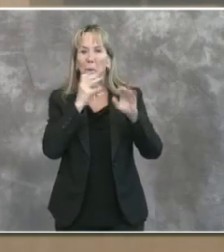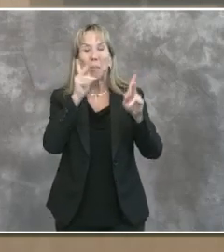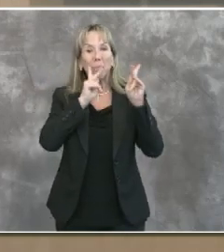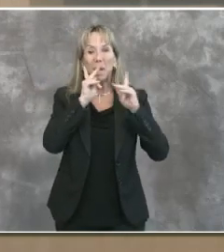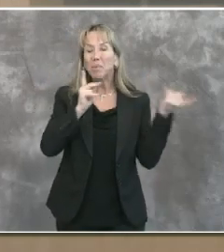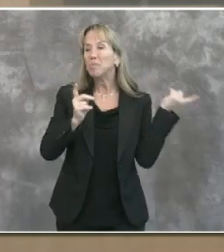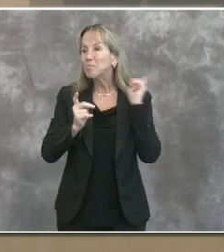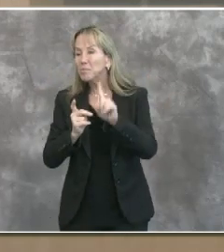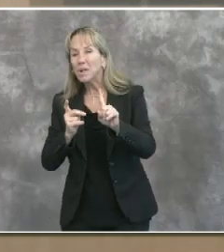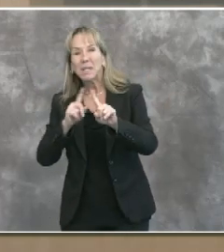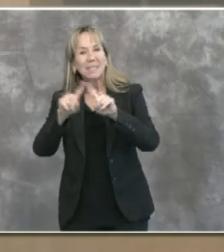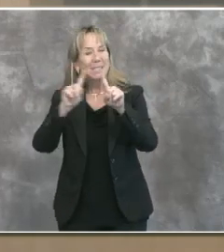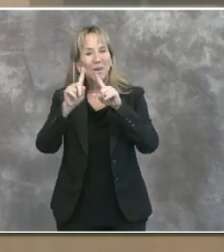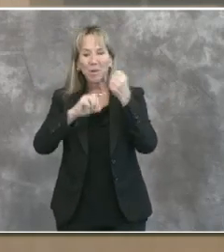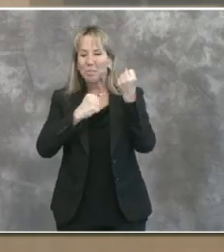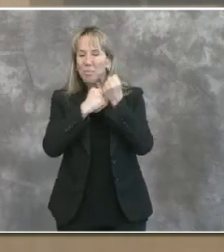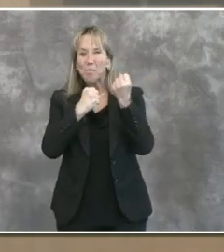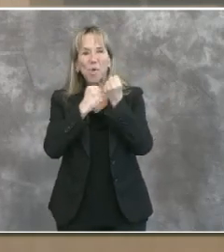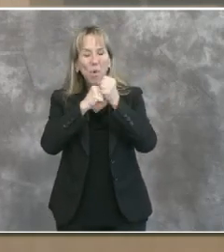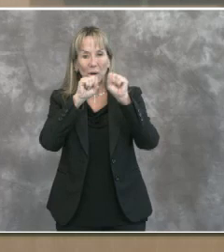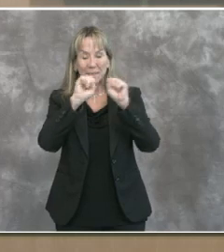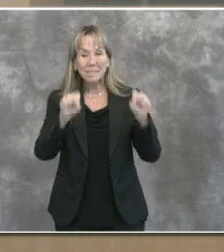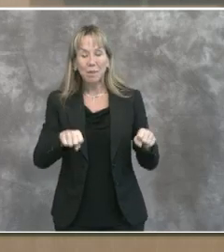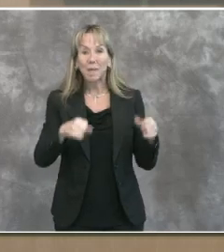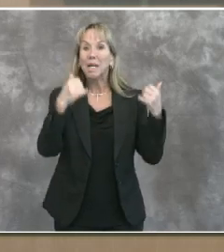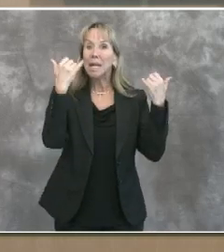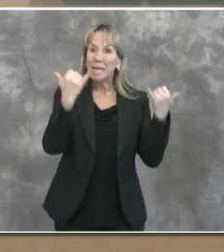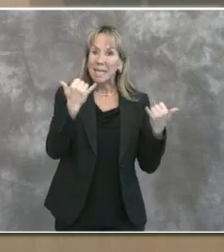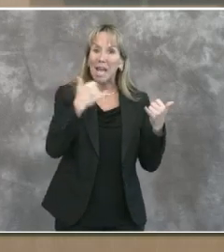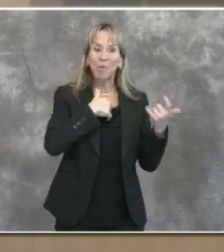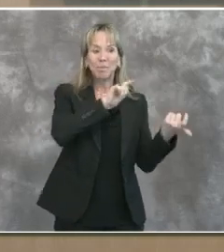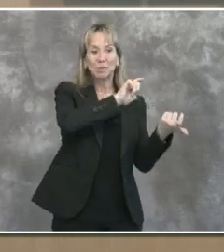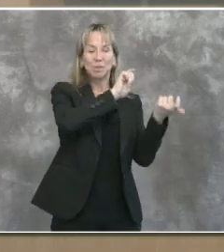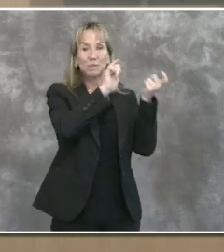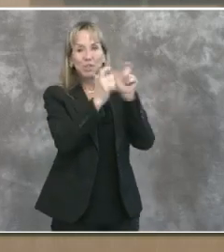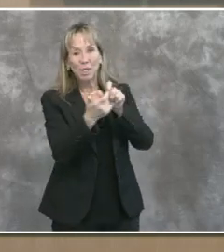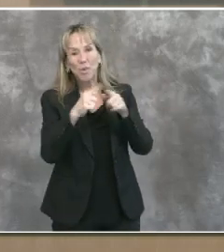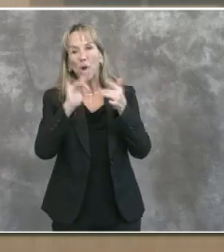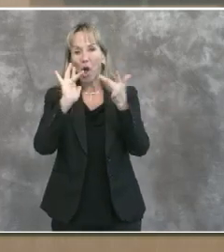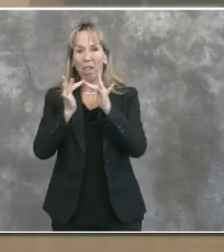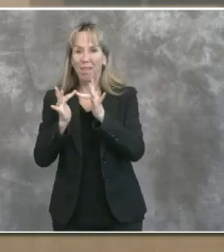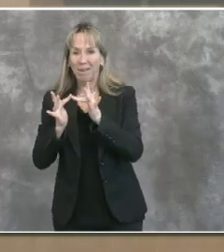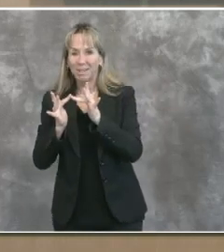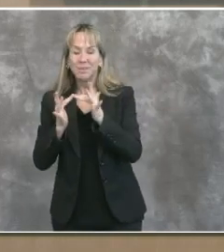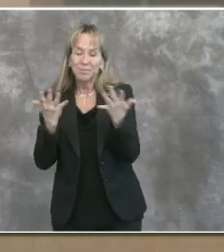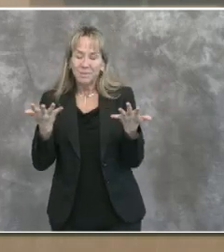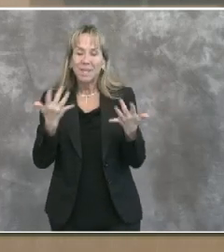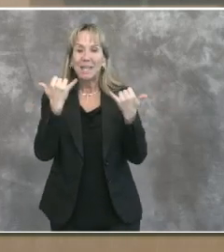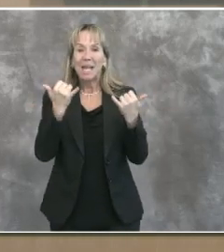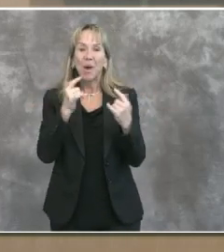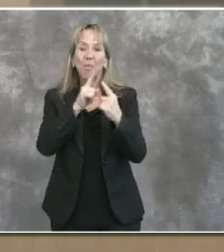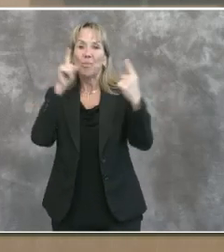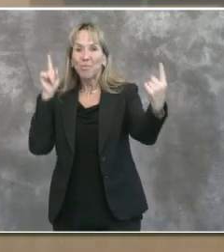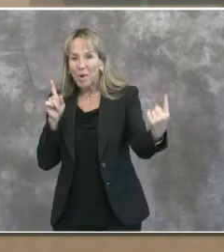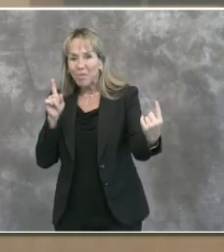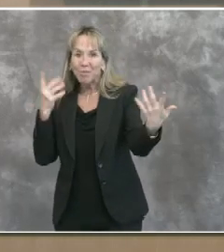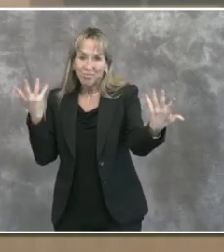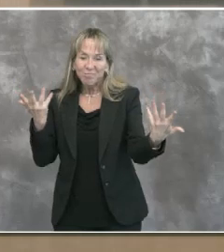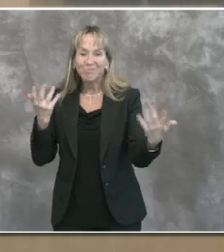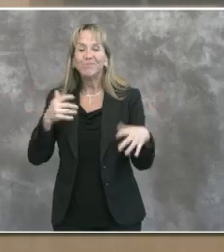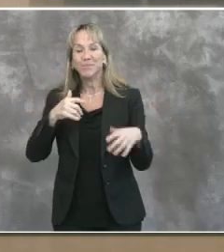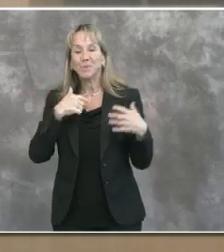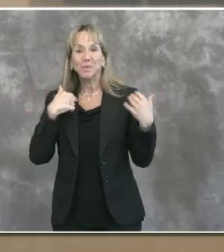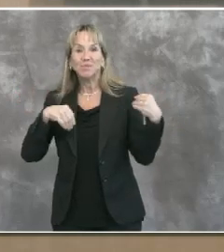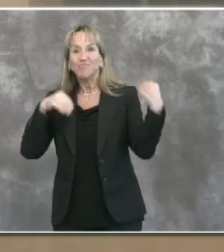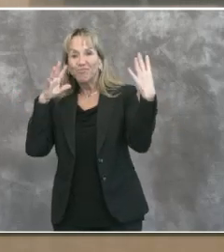person to get a variety of supports. We've been able to pivot that to online, and we're doing the same work remotely and virtually that we